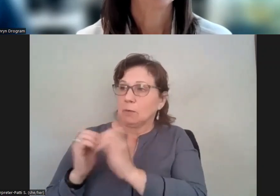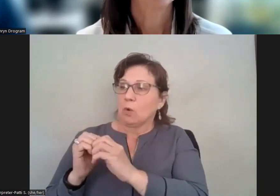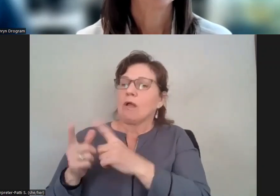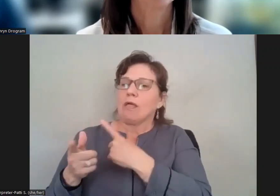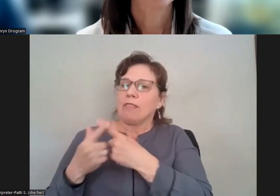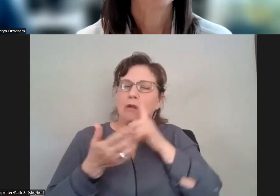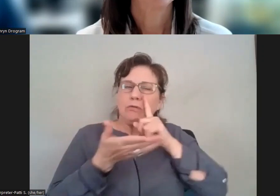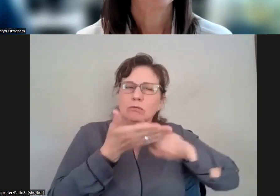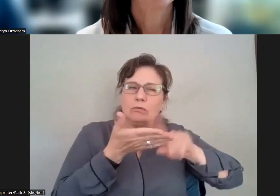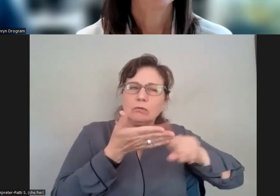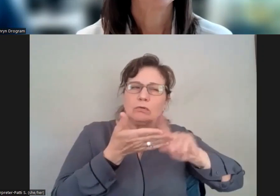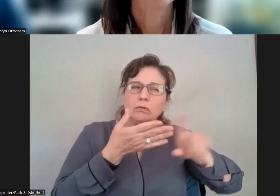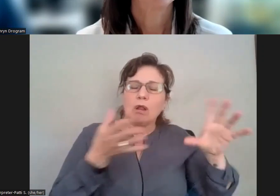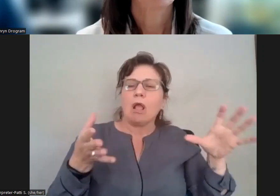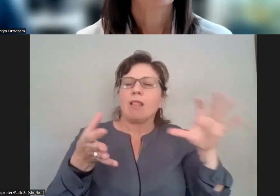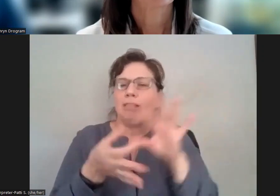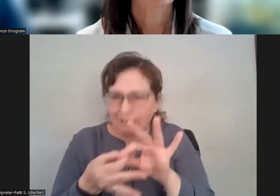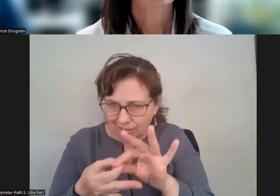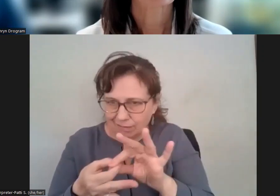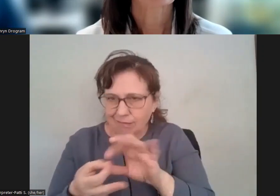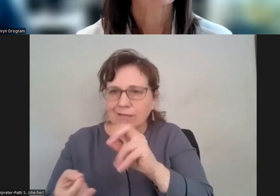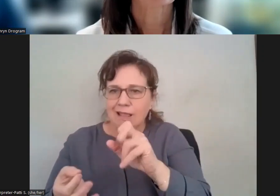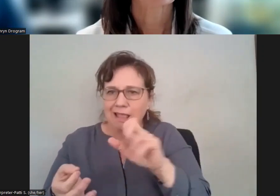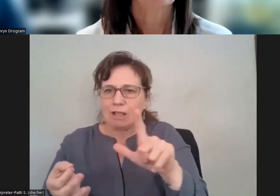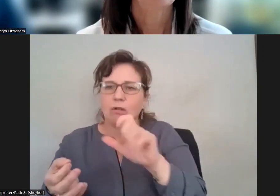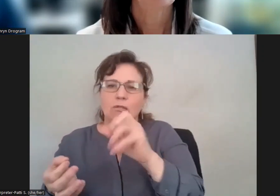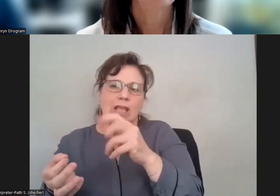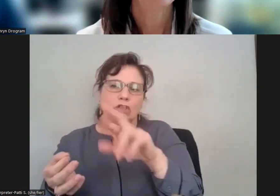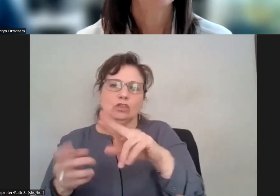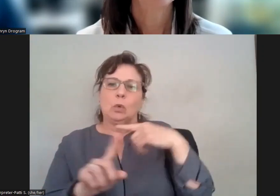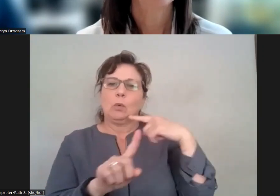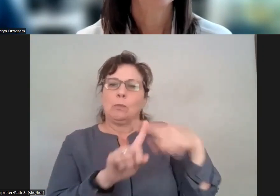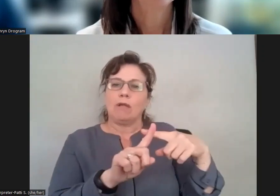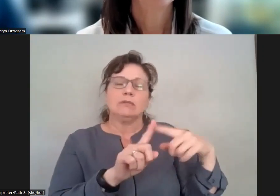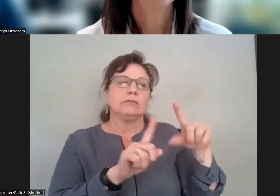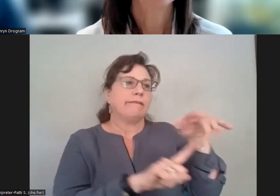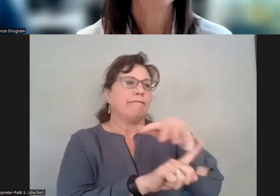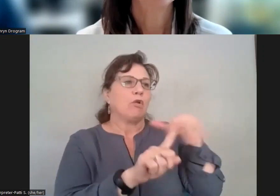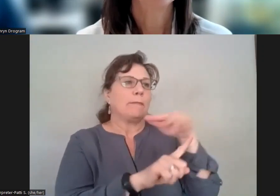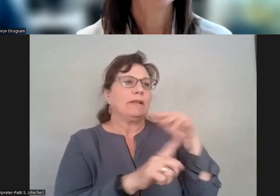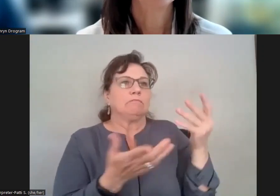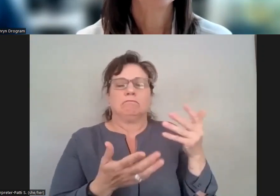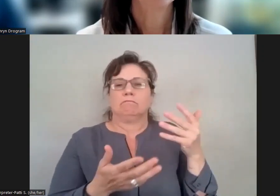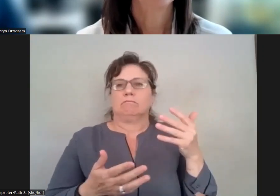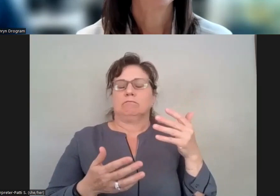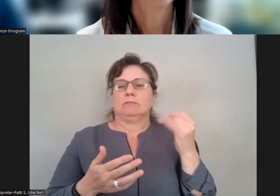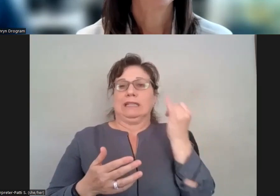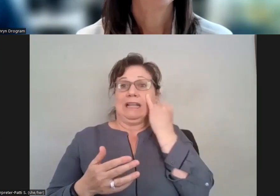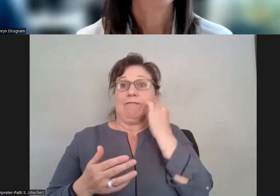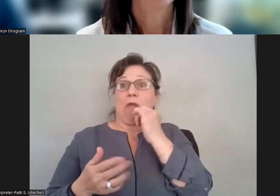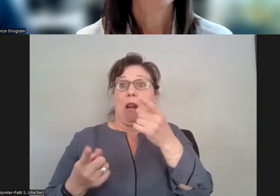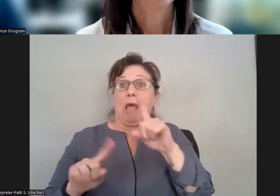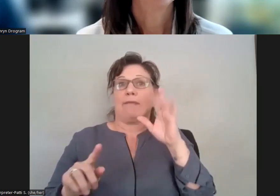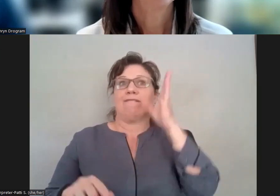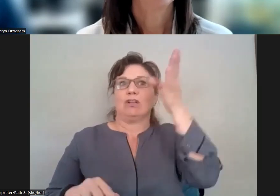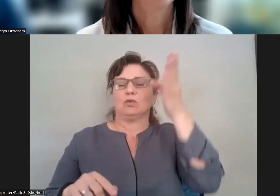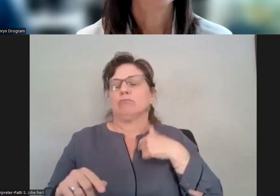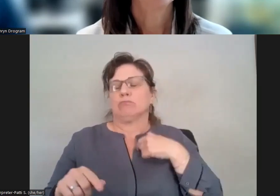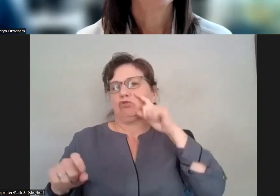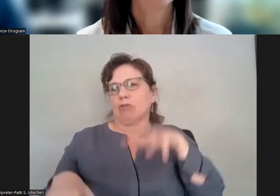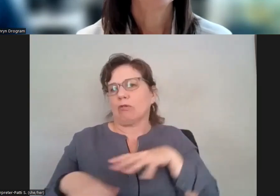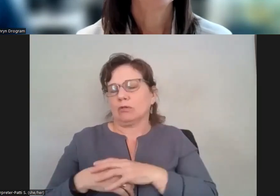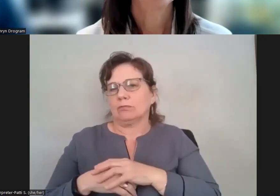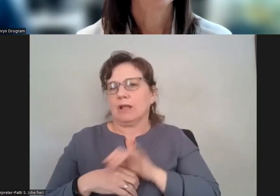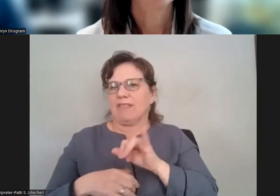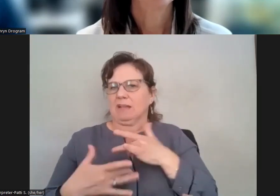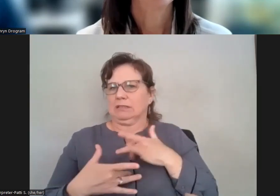association, between anal cancer and some environmental factor, I would be shocked if someone didn't do that because that seems to be the